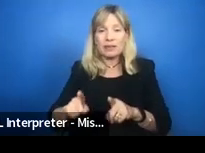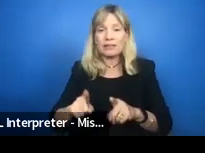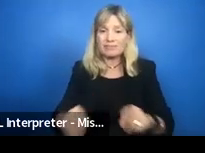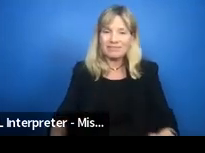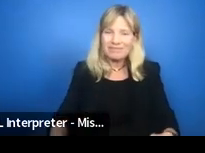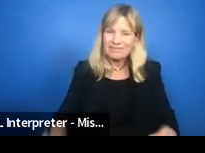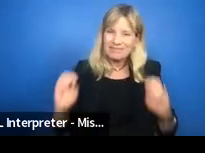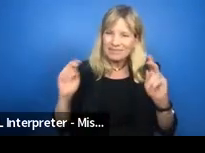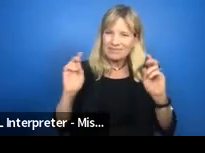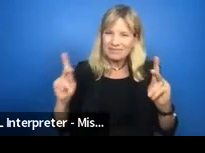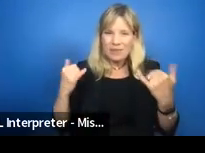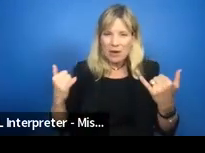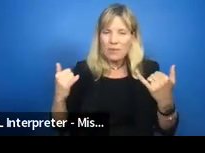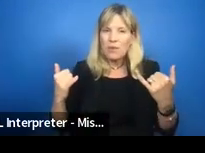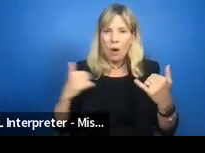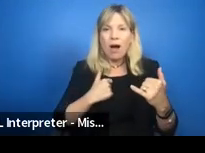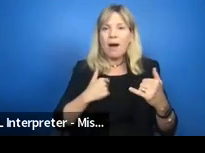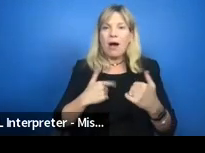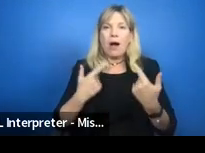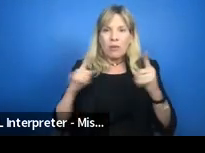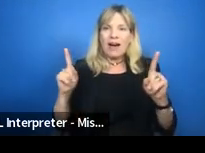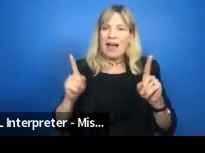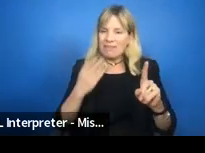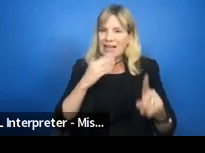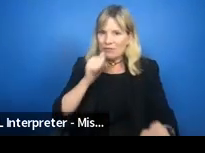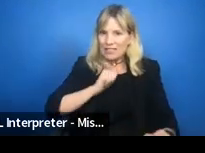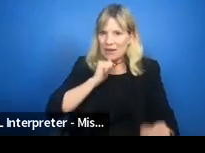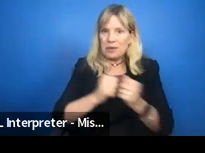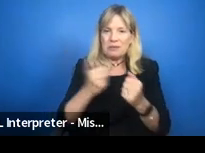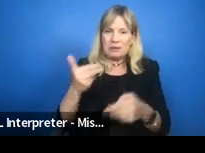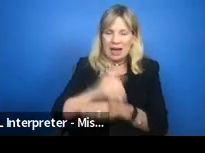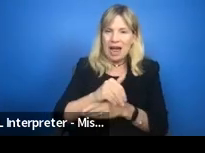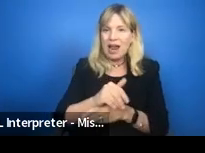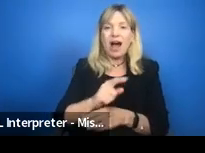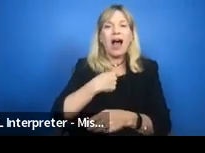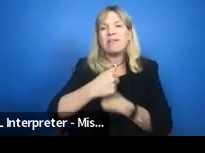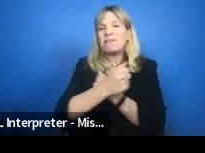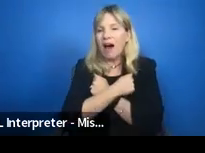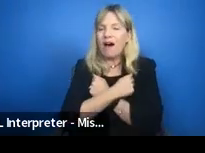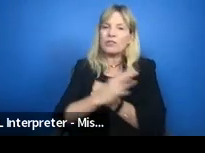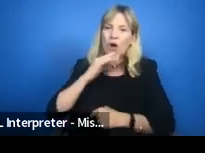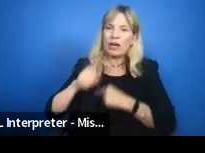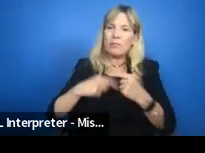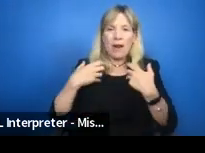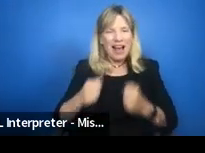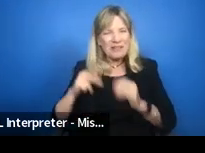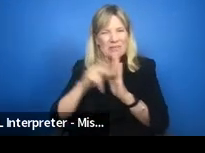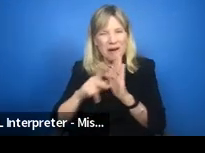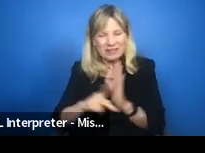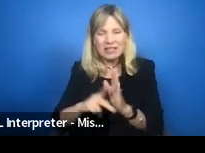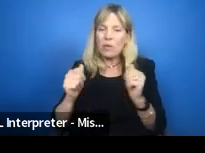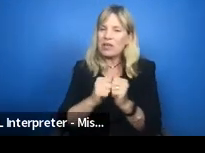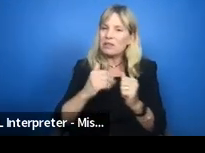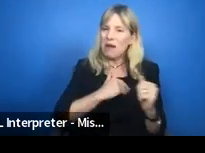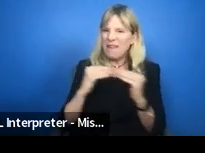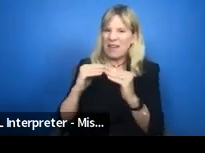Alrighty then, we made it. Thanks for sticking with me tonight. I love talking about health policy with my